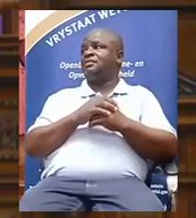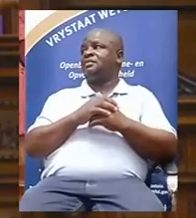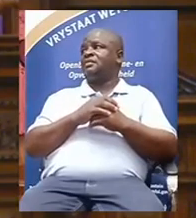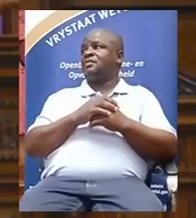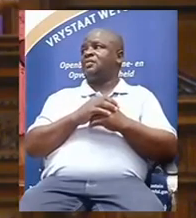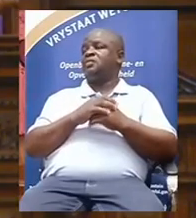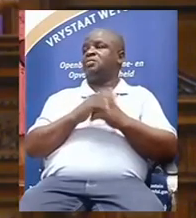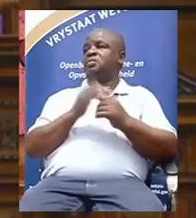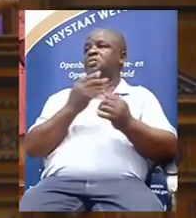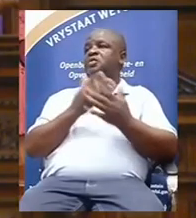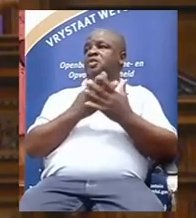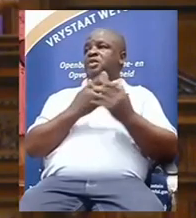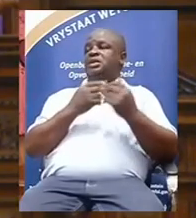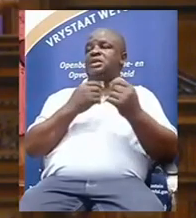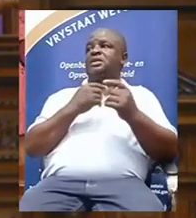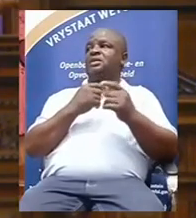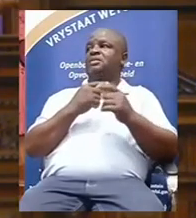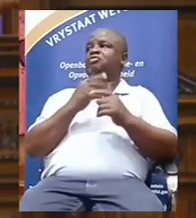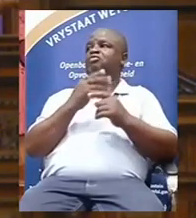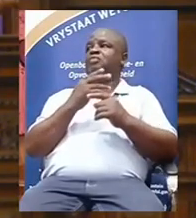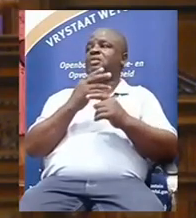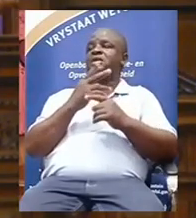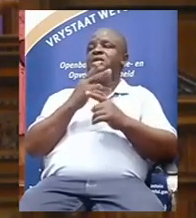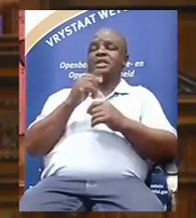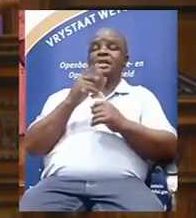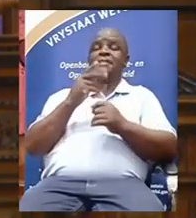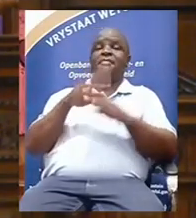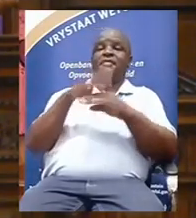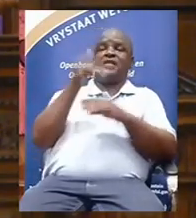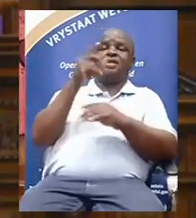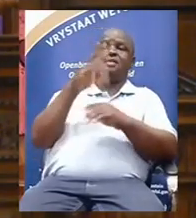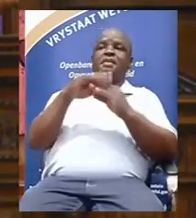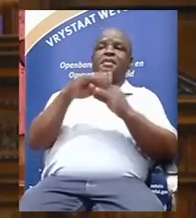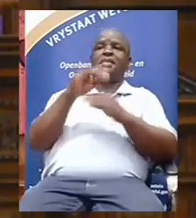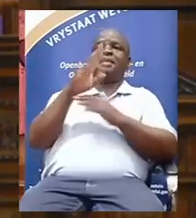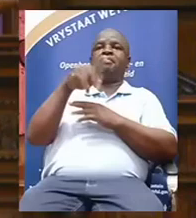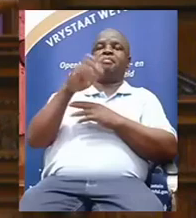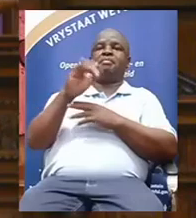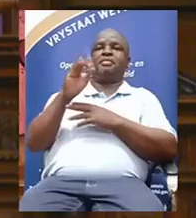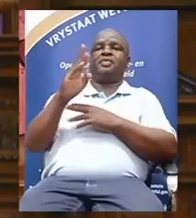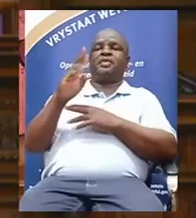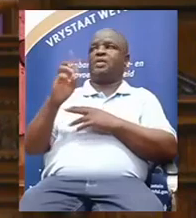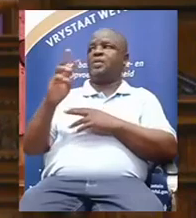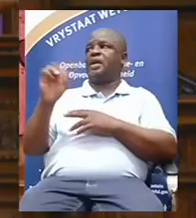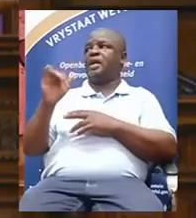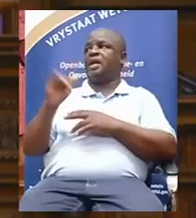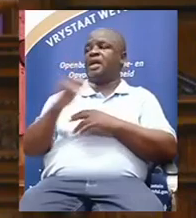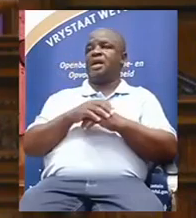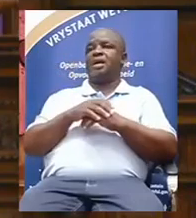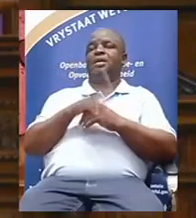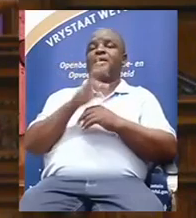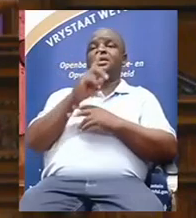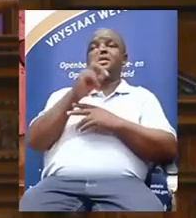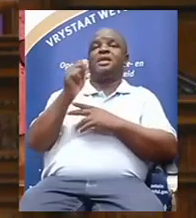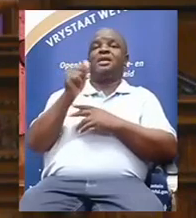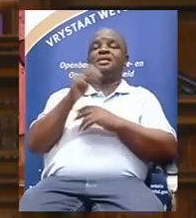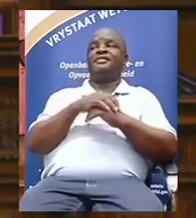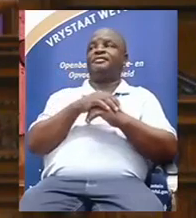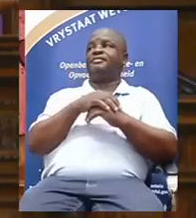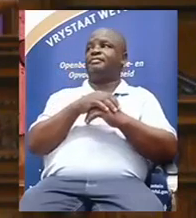Let's hear Honourable Peter Honourable. Thank you, Honourable Chair of Chairs. The Democratic